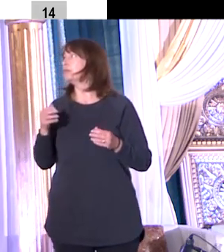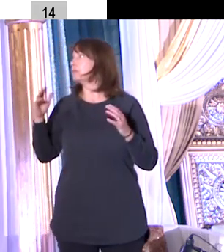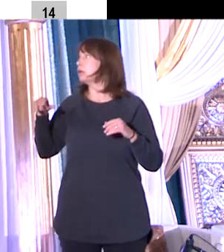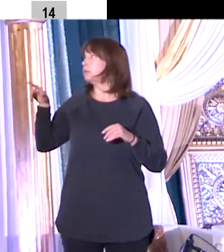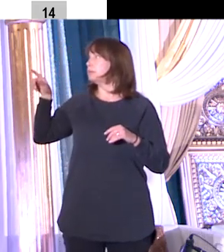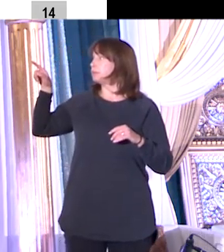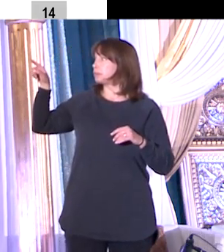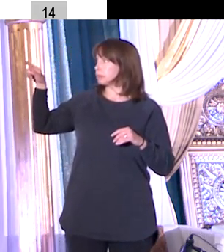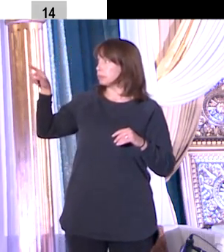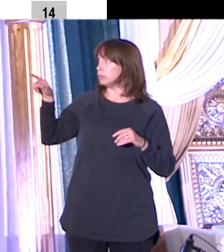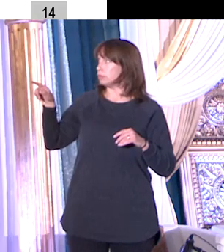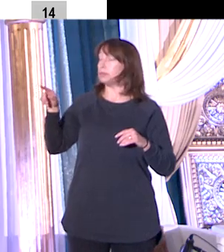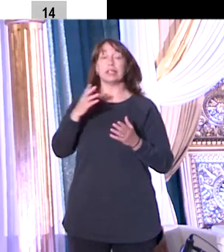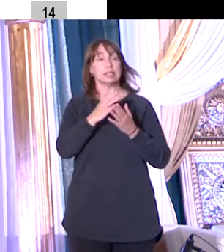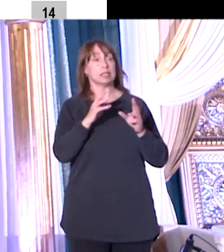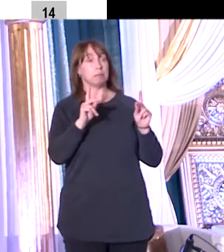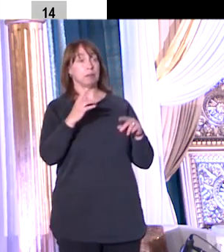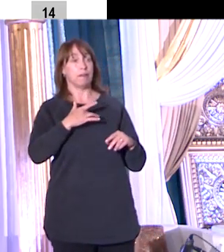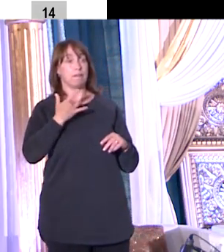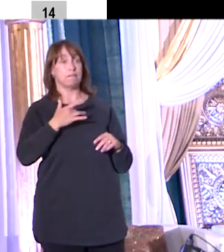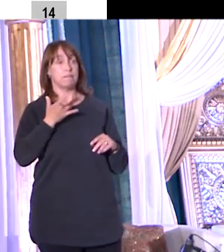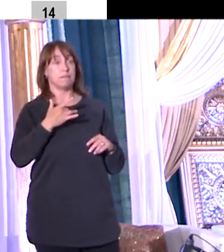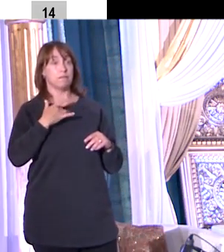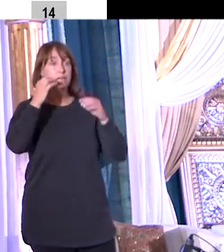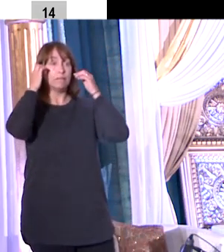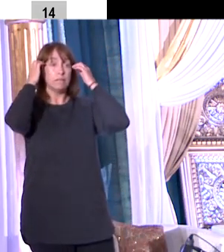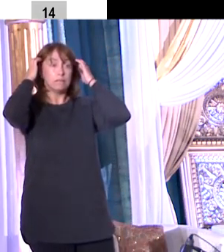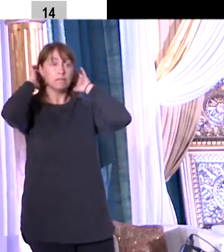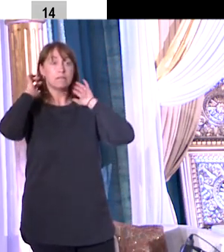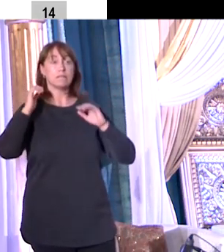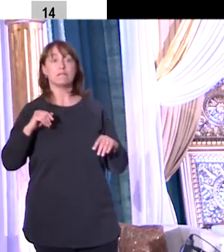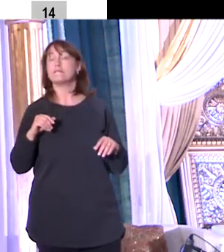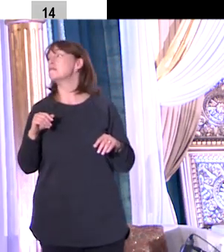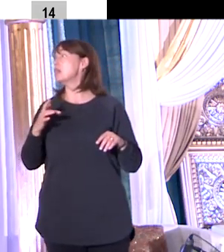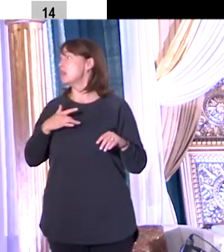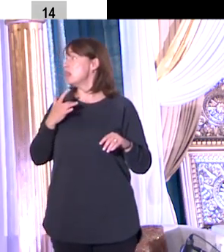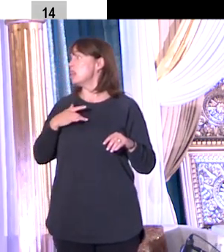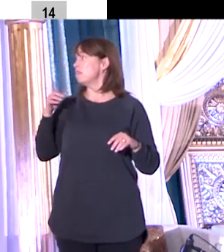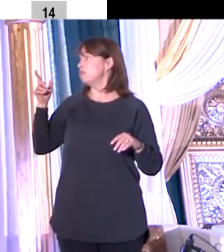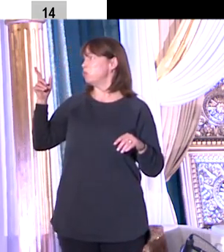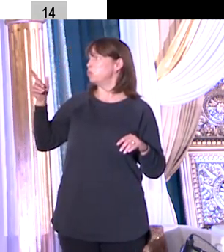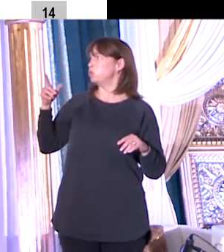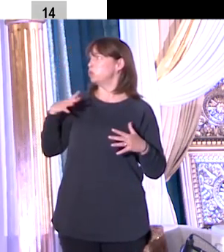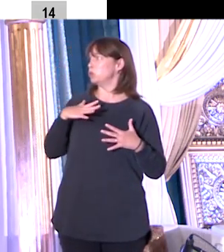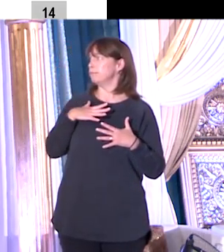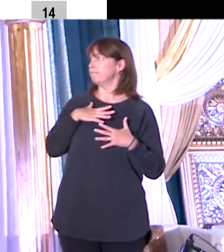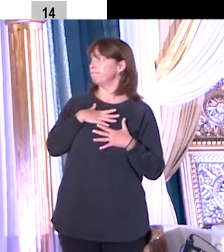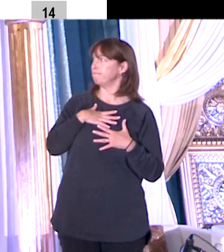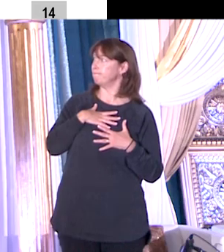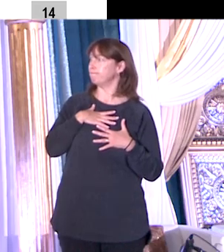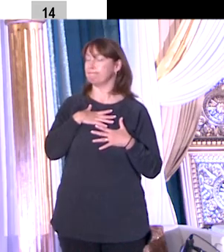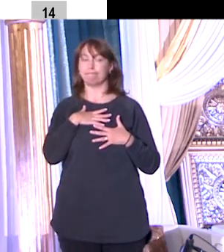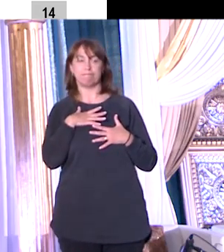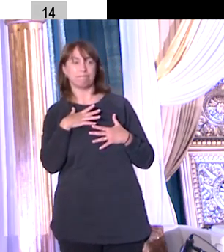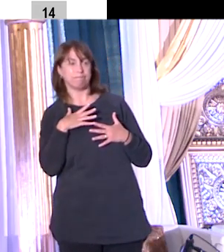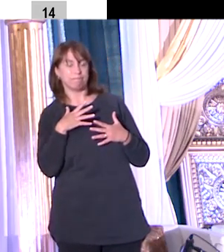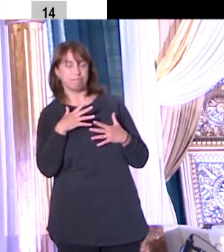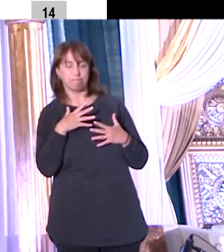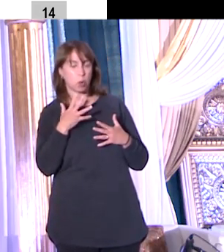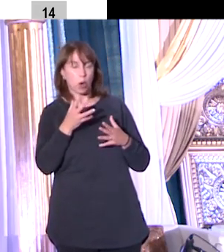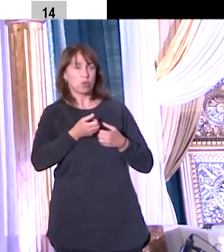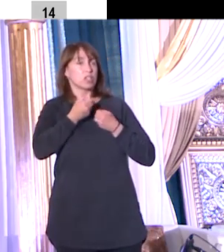17% said they have felt this way, being in Canada. A little more likely if it's women, younger Canadians, and